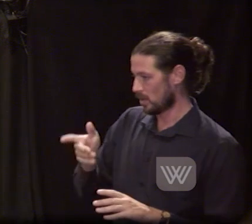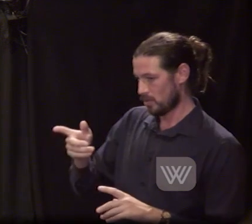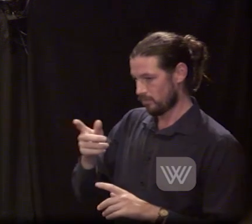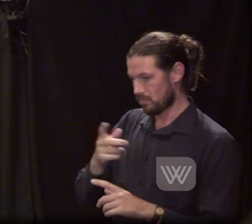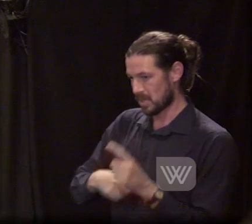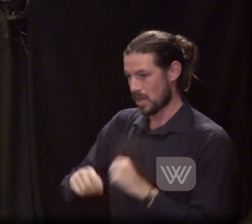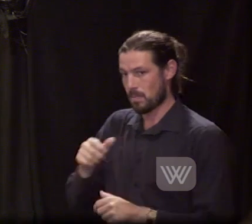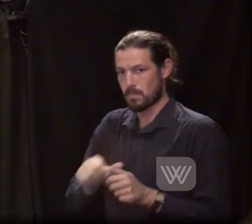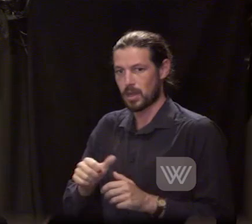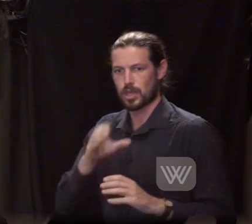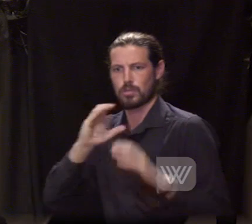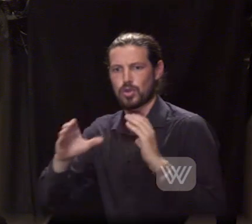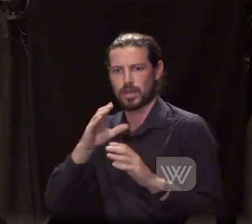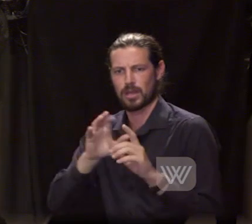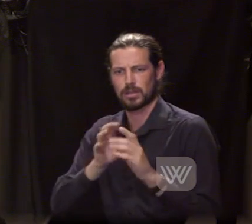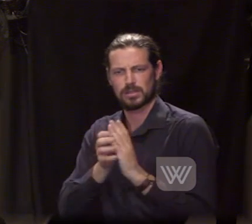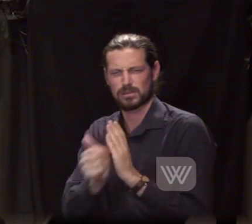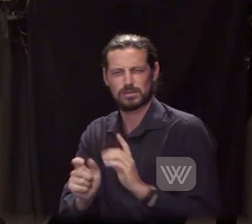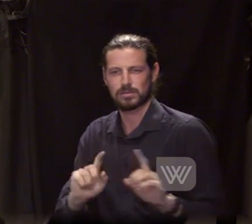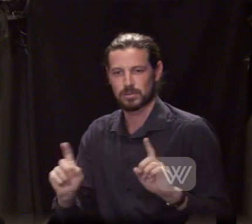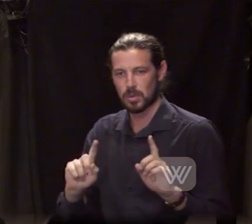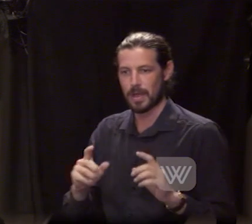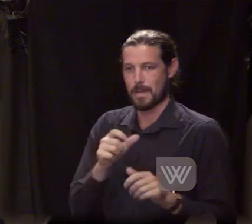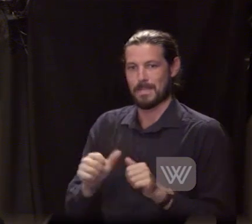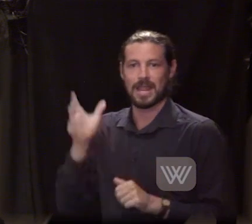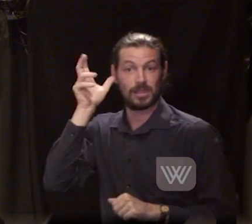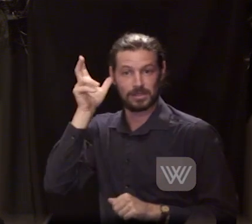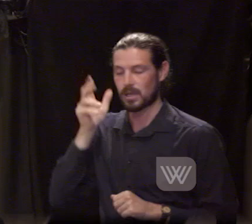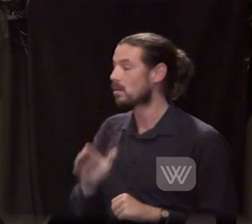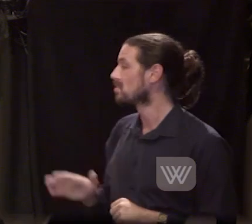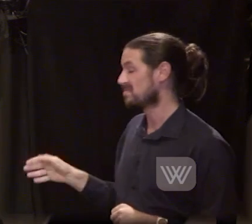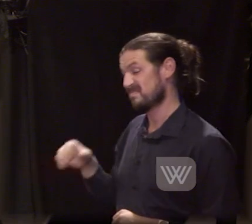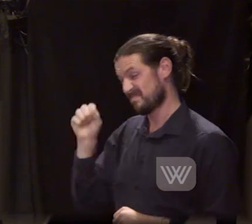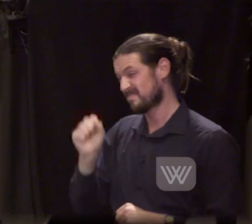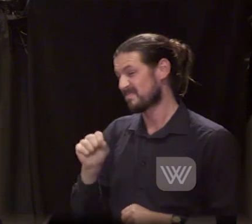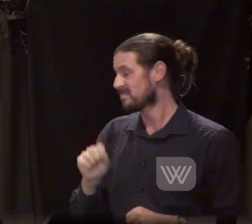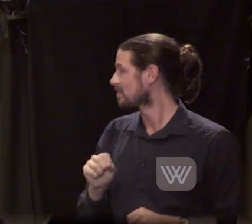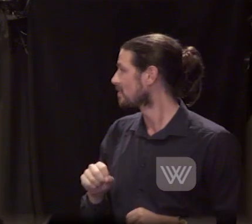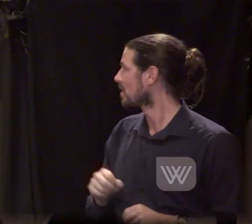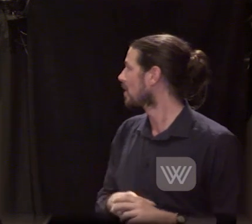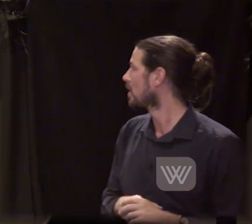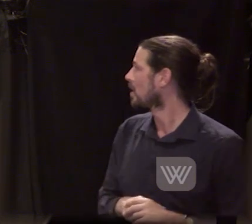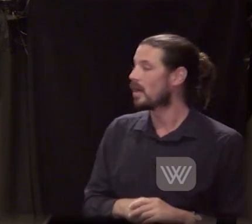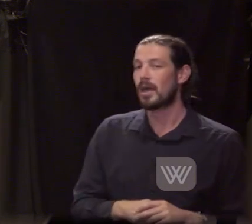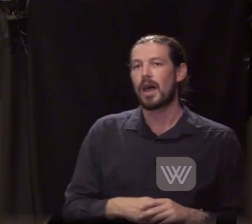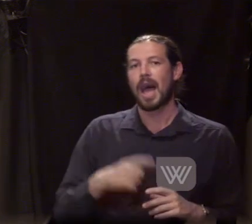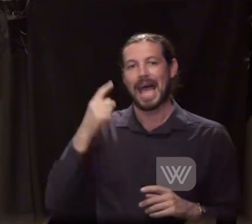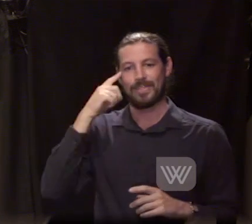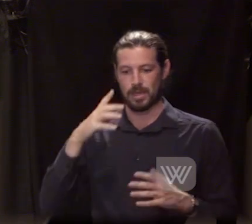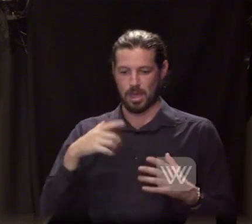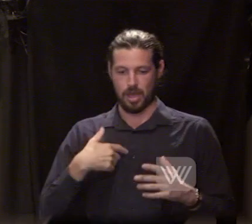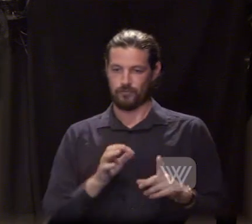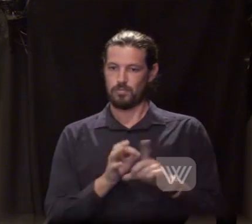must have arisen. Yeah, I'm definitely better at, I'd say, reading